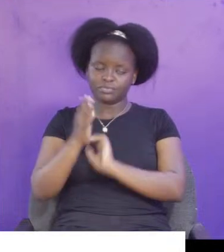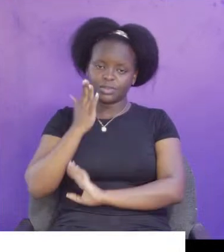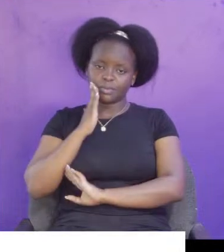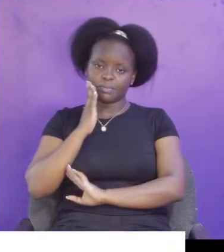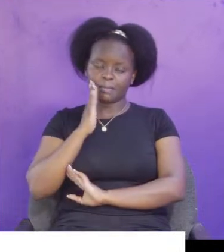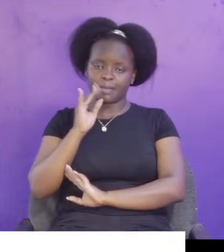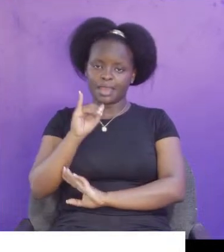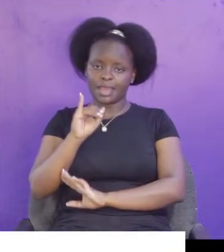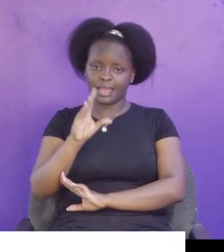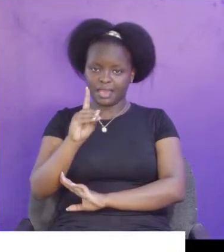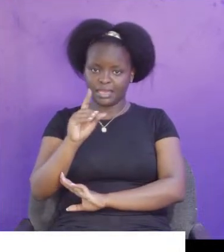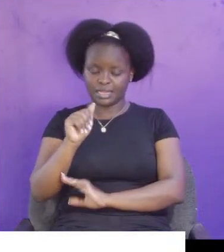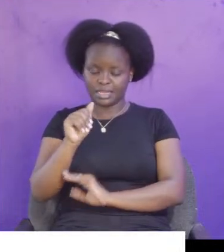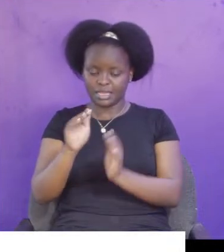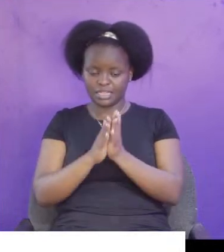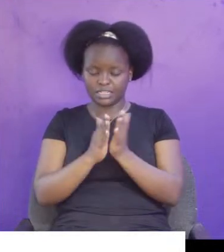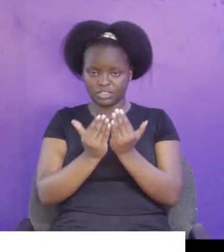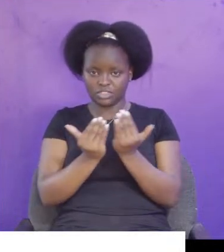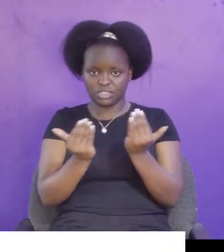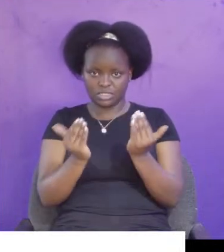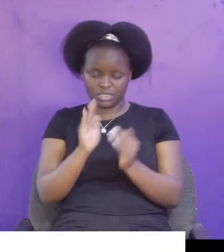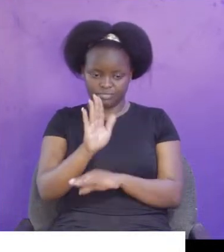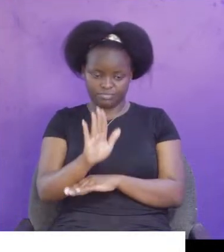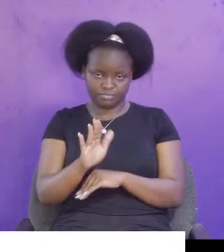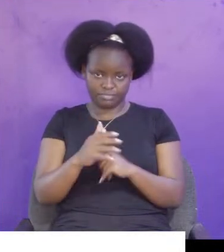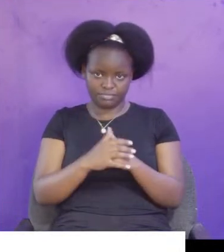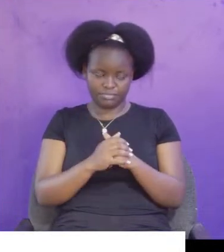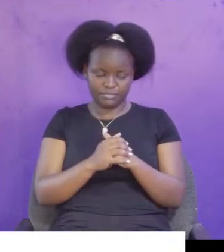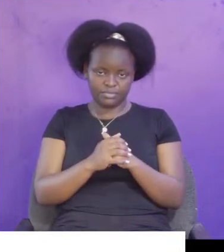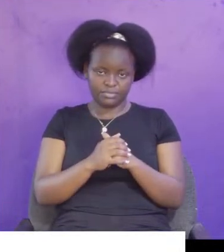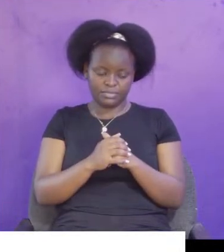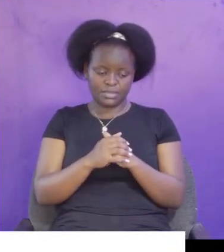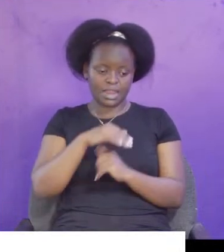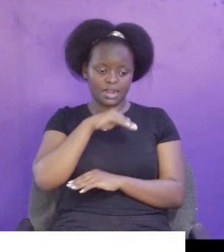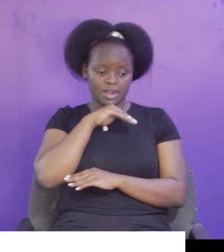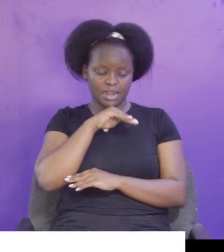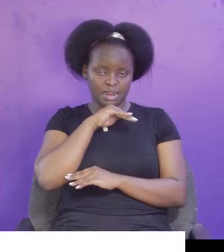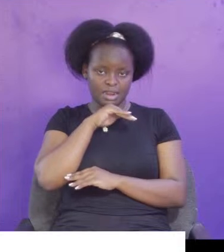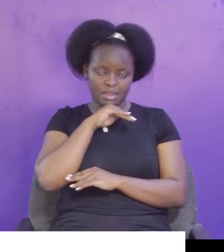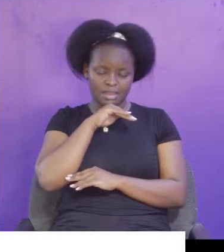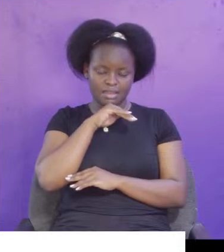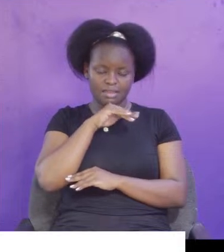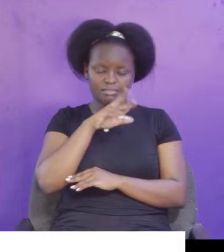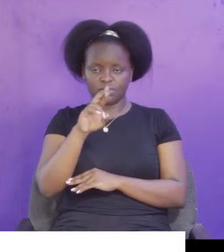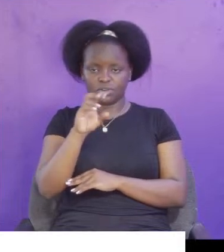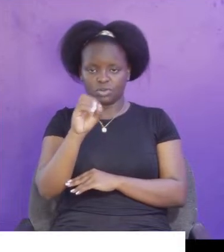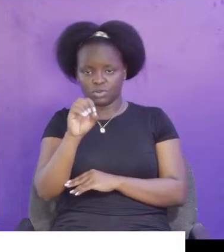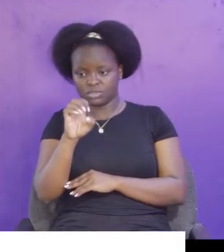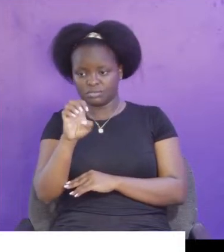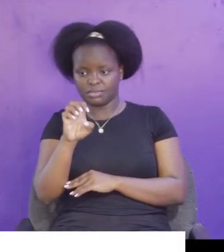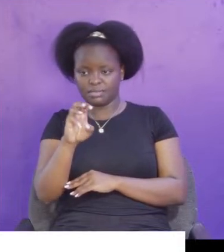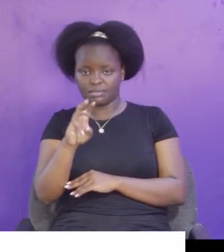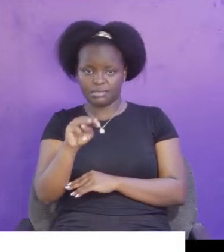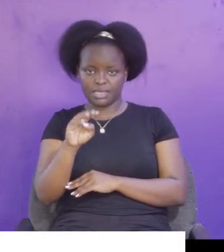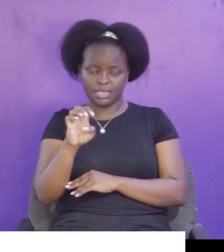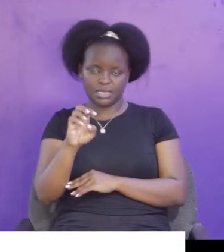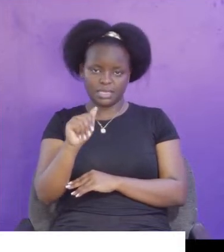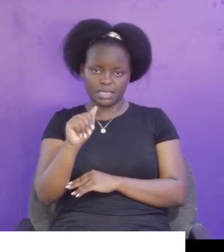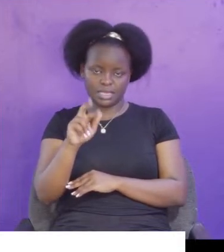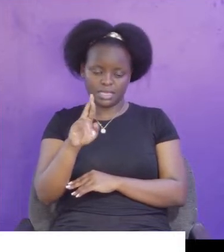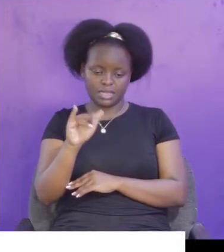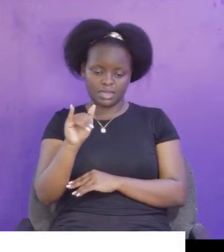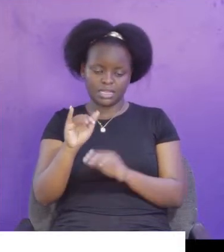children, Rosemary, Raila Jr., and Winnie, as well as the larger Odinga